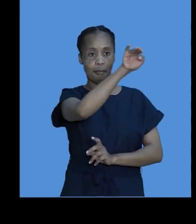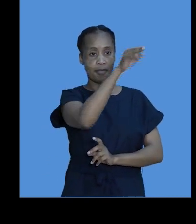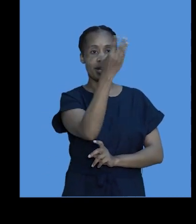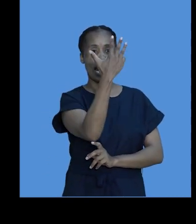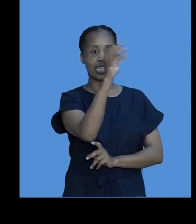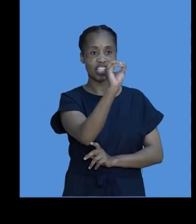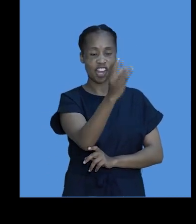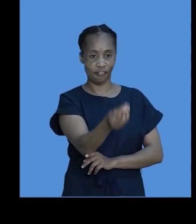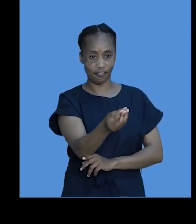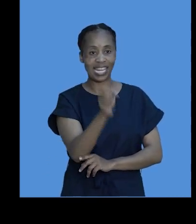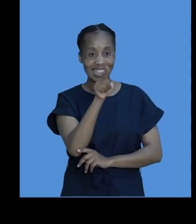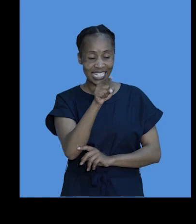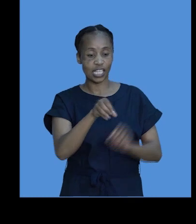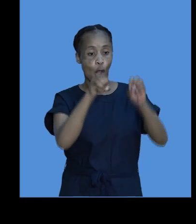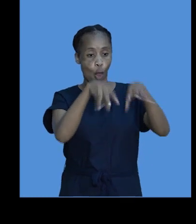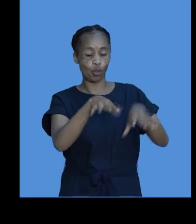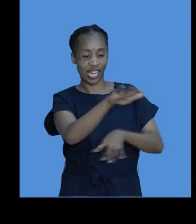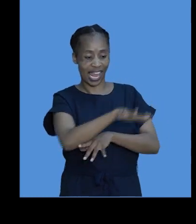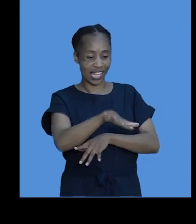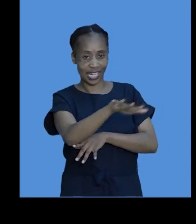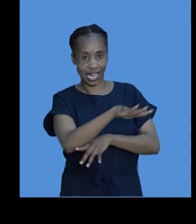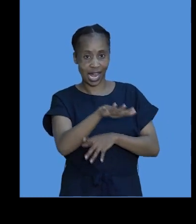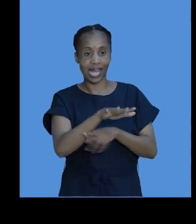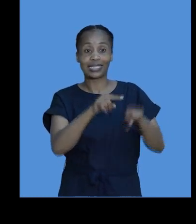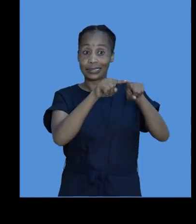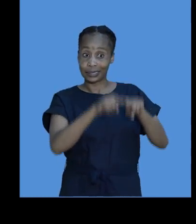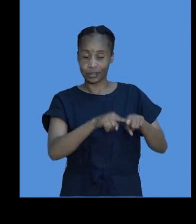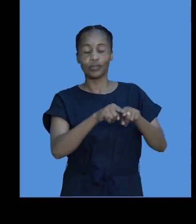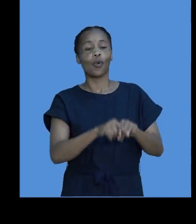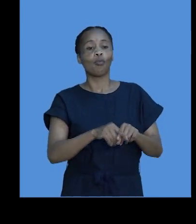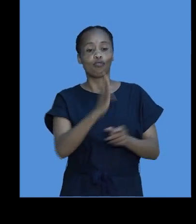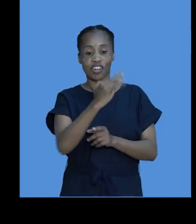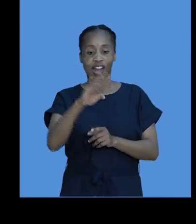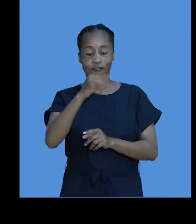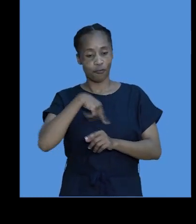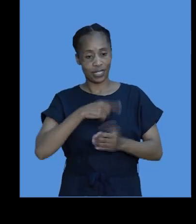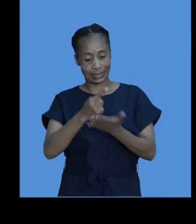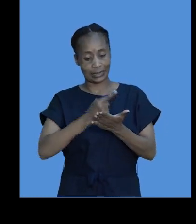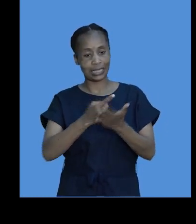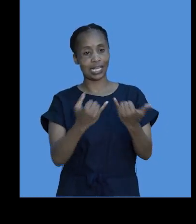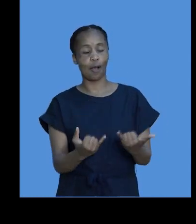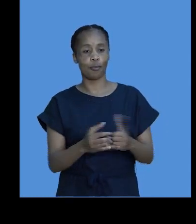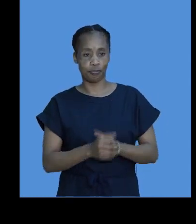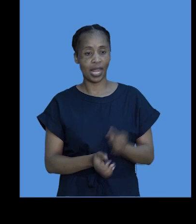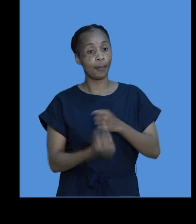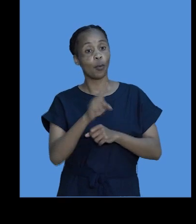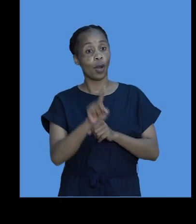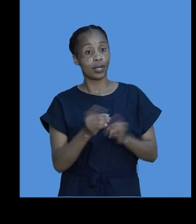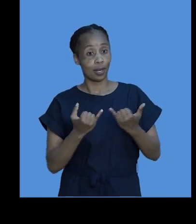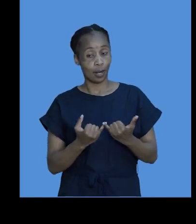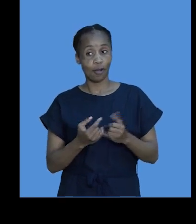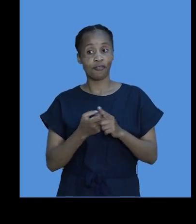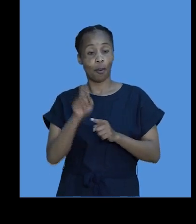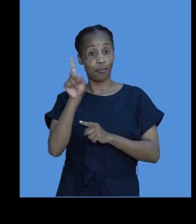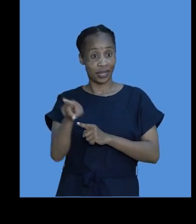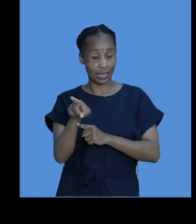up, and we had 90 there. So this was our loss area, according to the graph that we're discussing there. So what